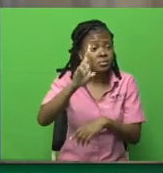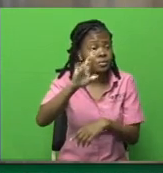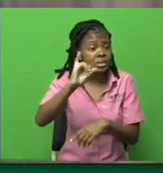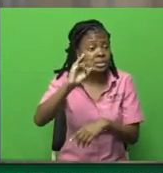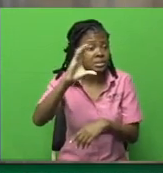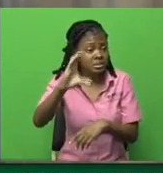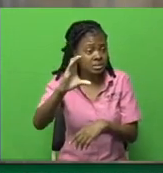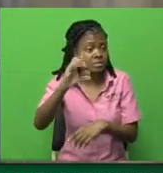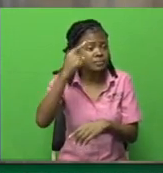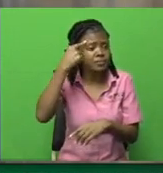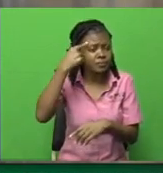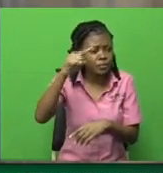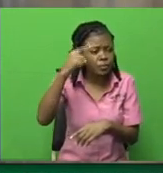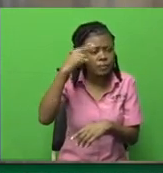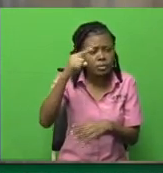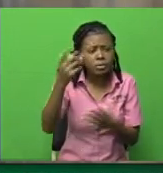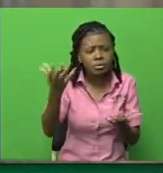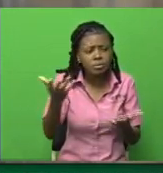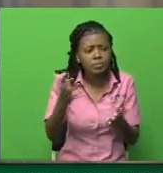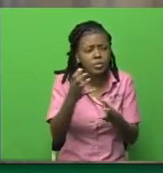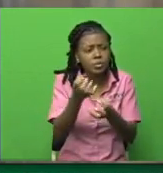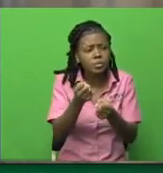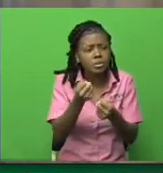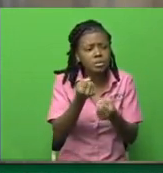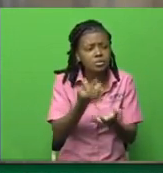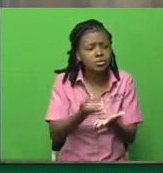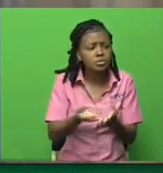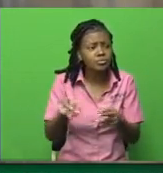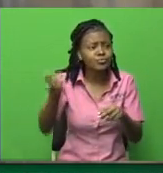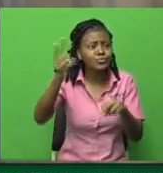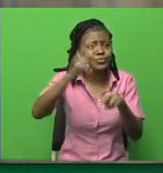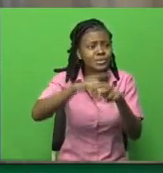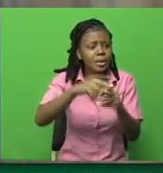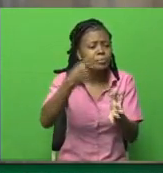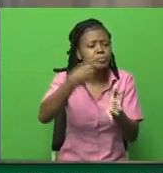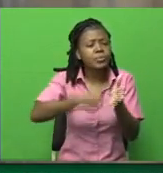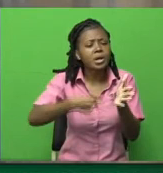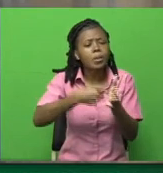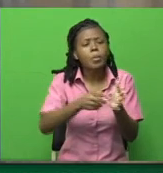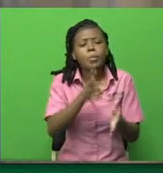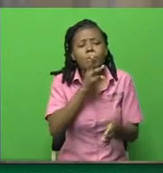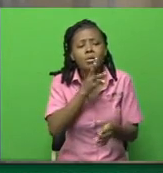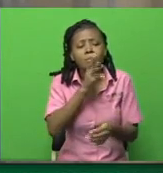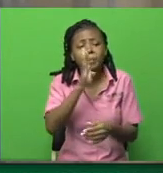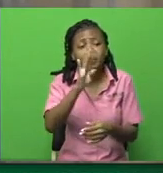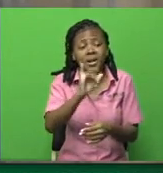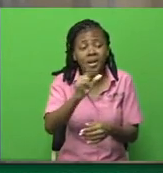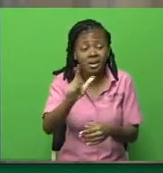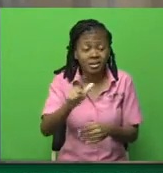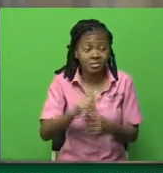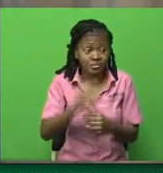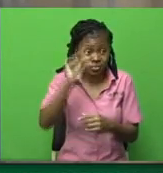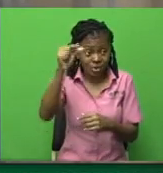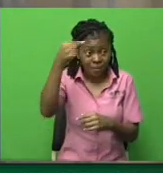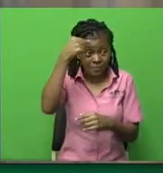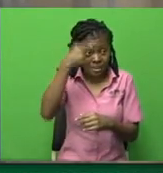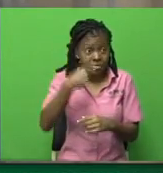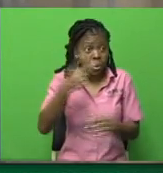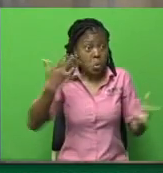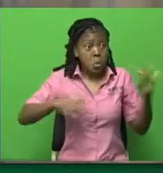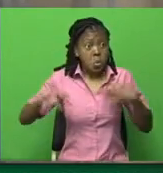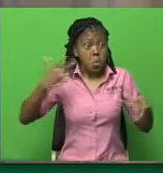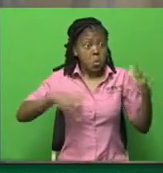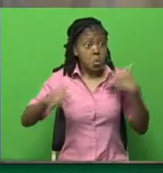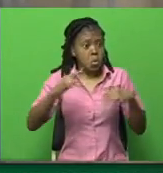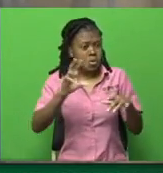a case for increases in water rates so even though the government denies it that is your document that you're going to send the